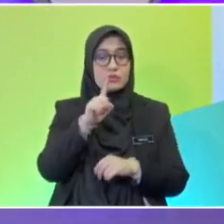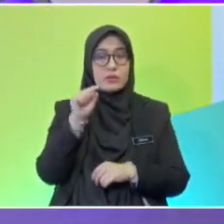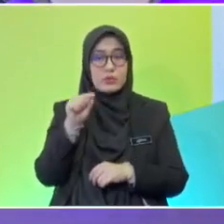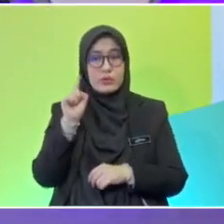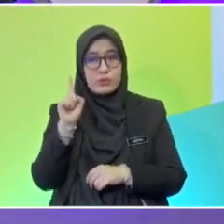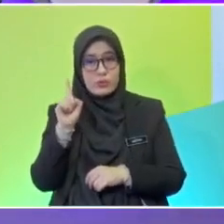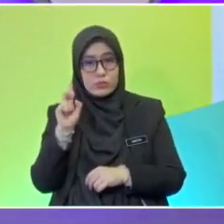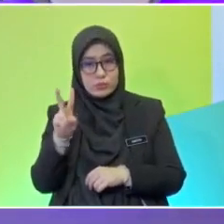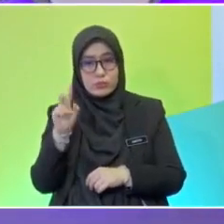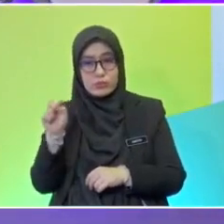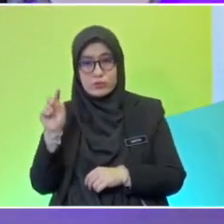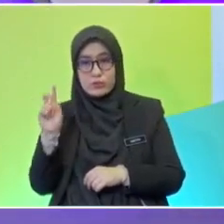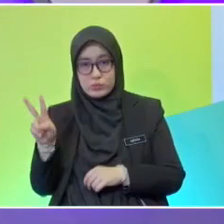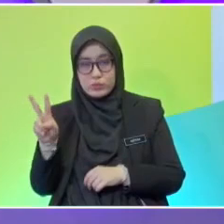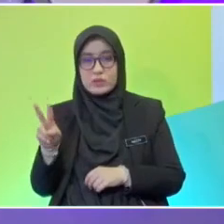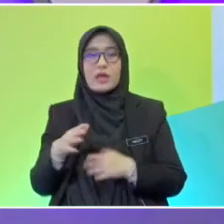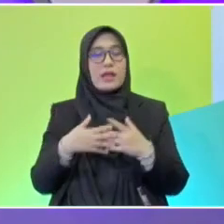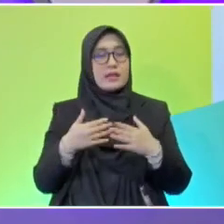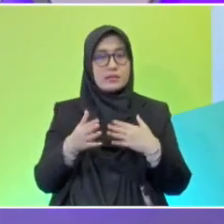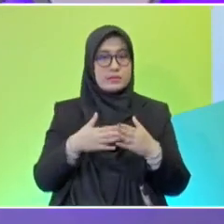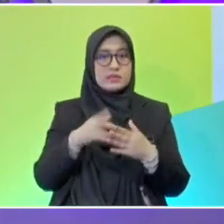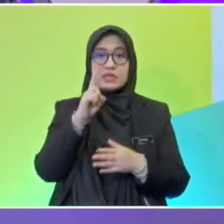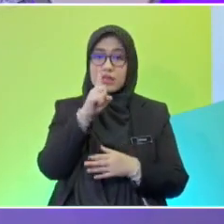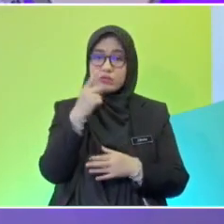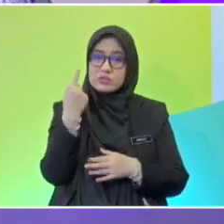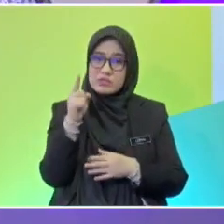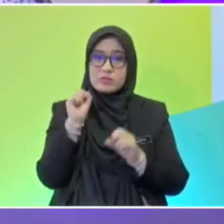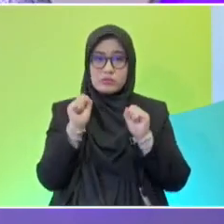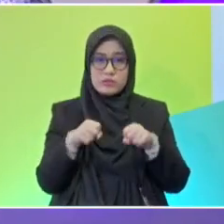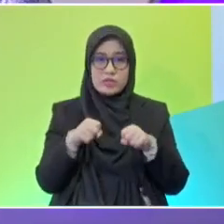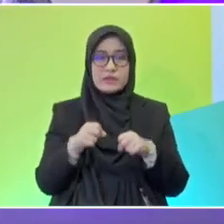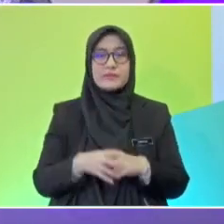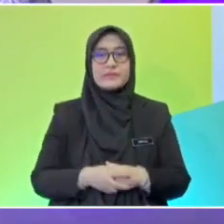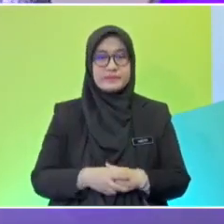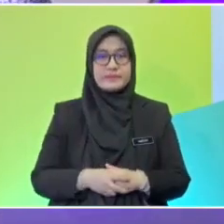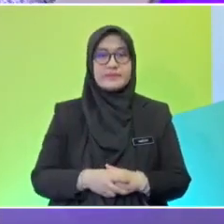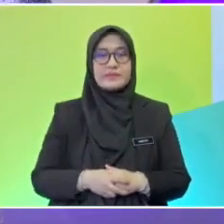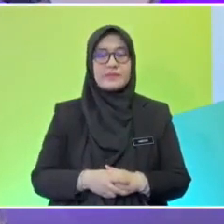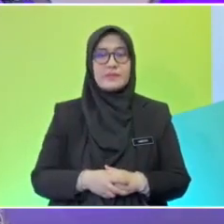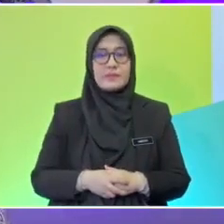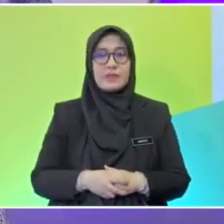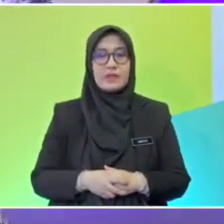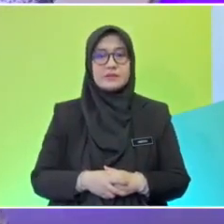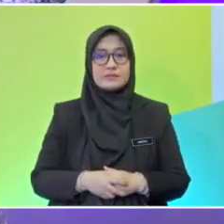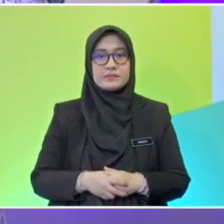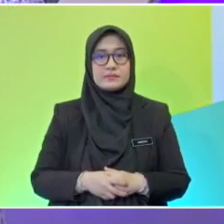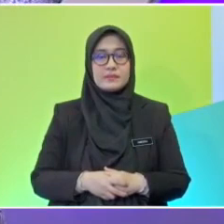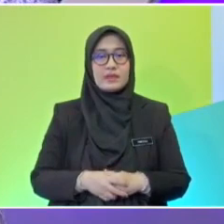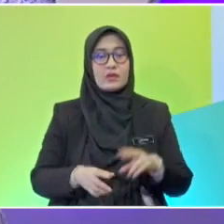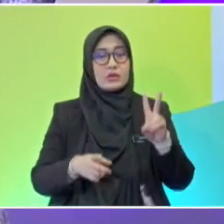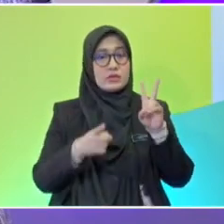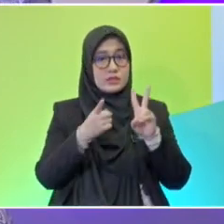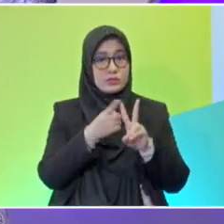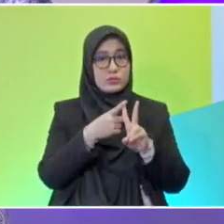week after. So I do not have to assess all 40 pupils in one go. All right, so this answers the second questions as